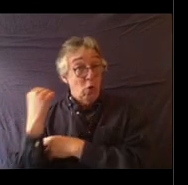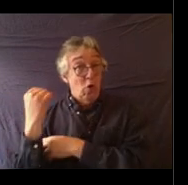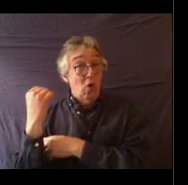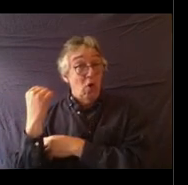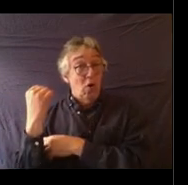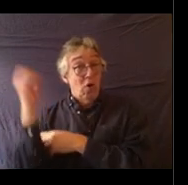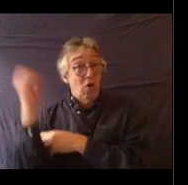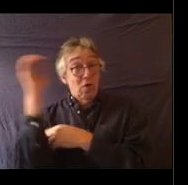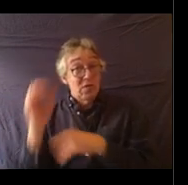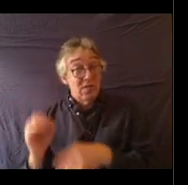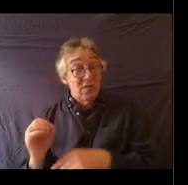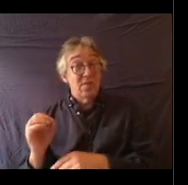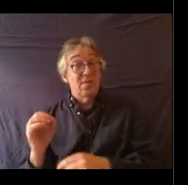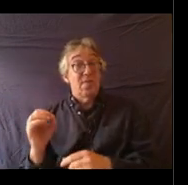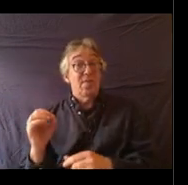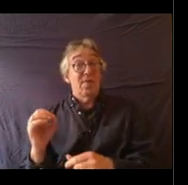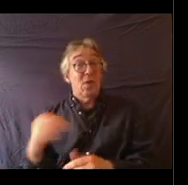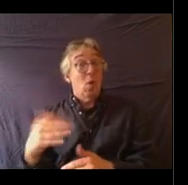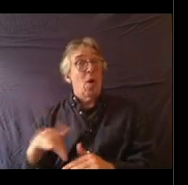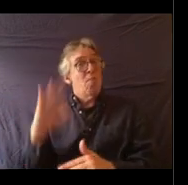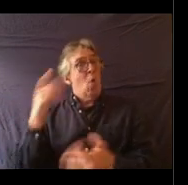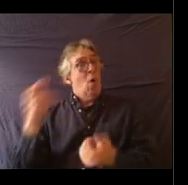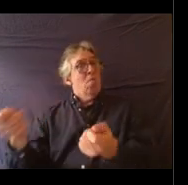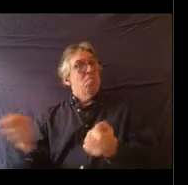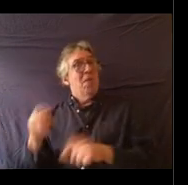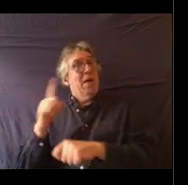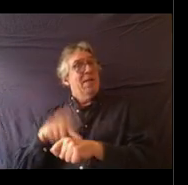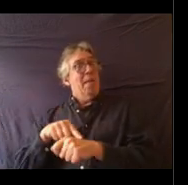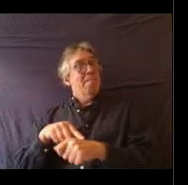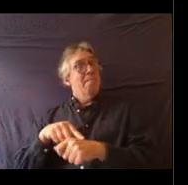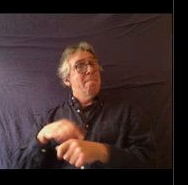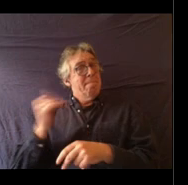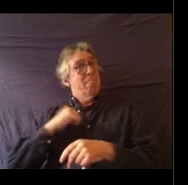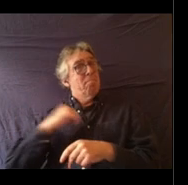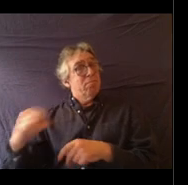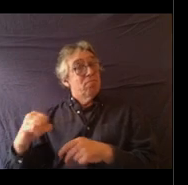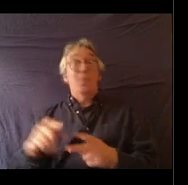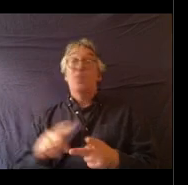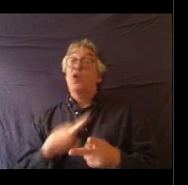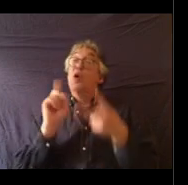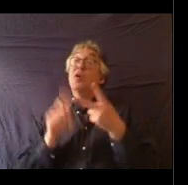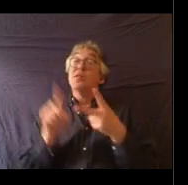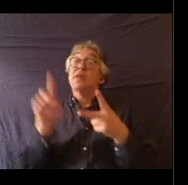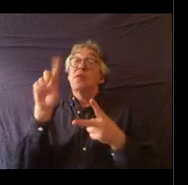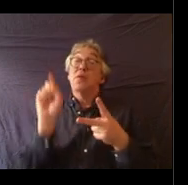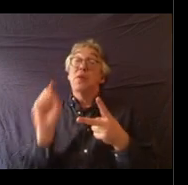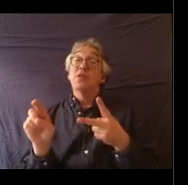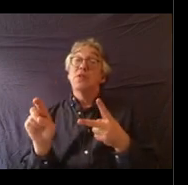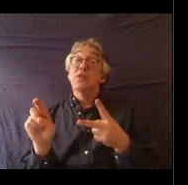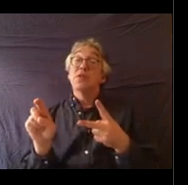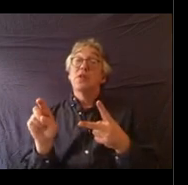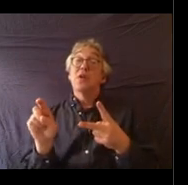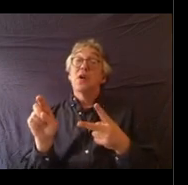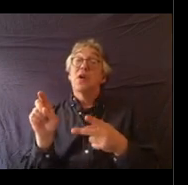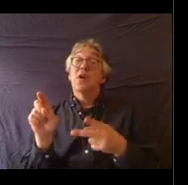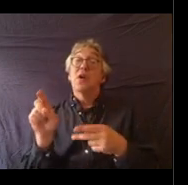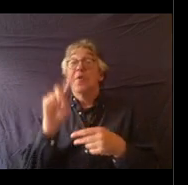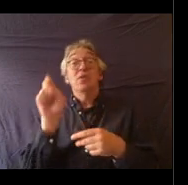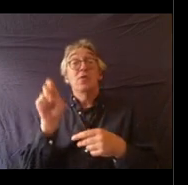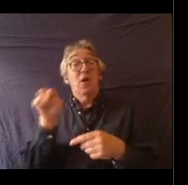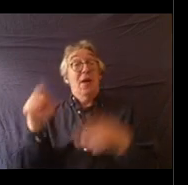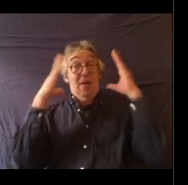quantitative thresholds or timelines, for example? This is the first question. And the other one is specifically about in the Netherlands. We